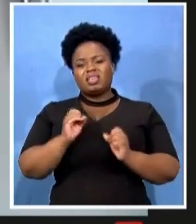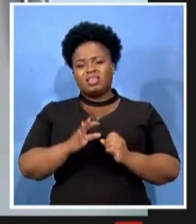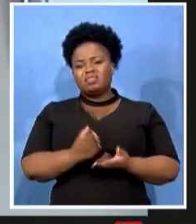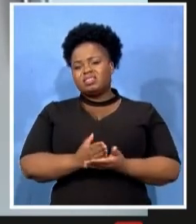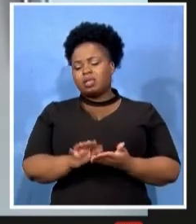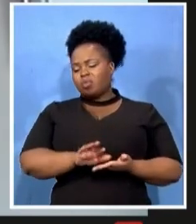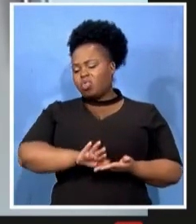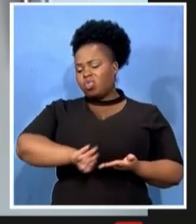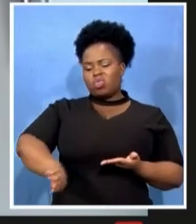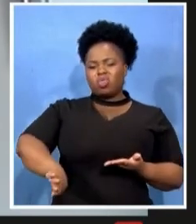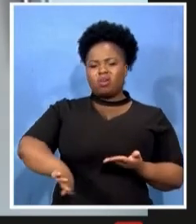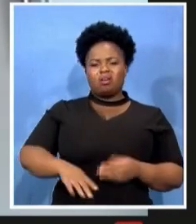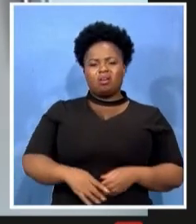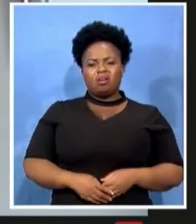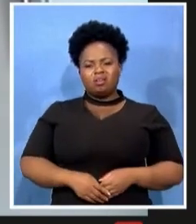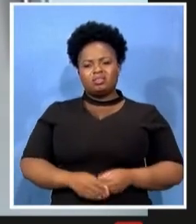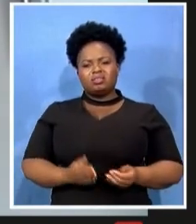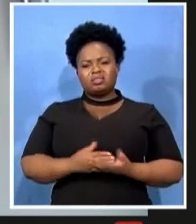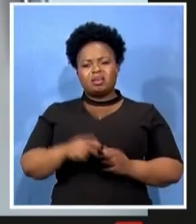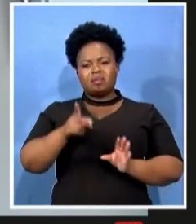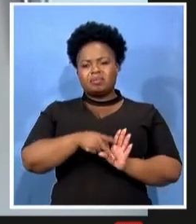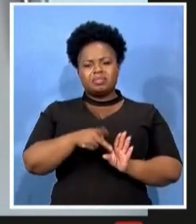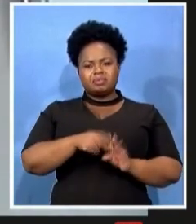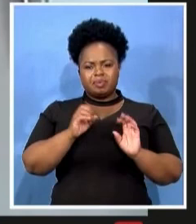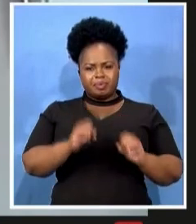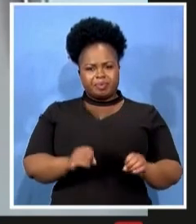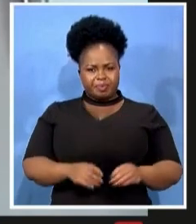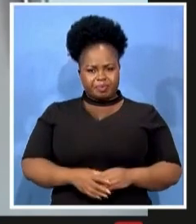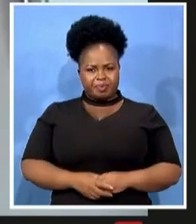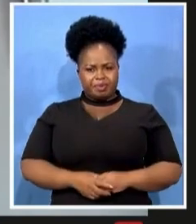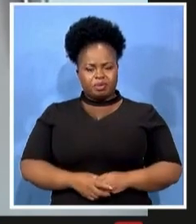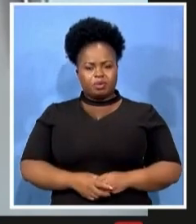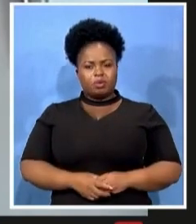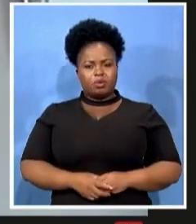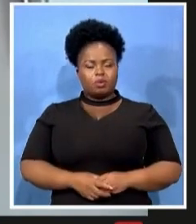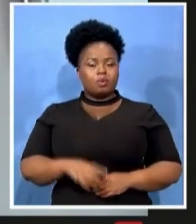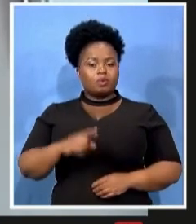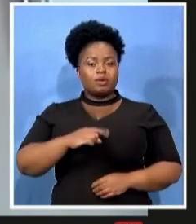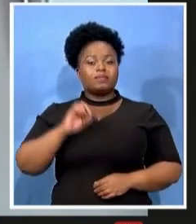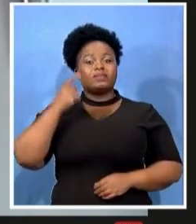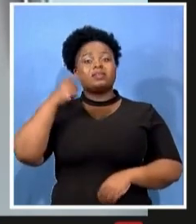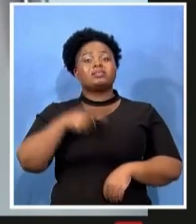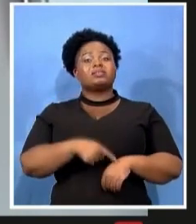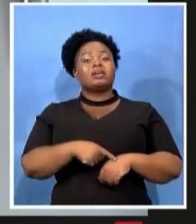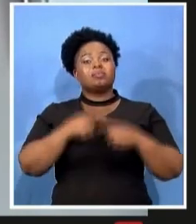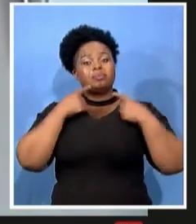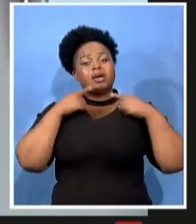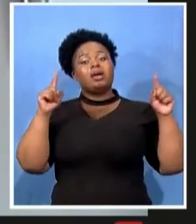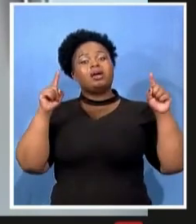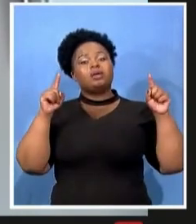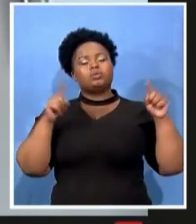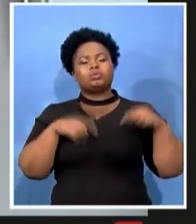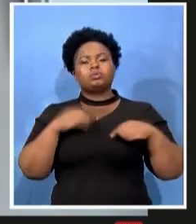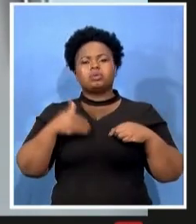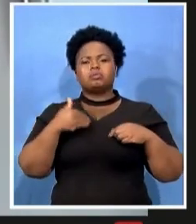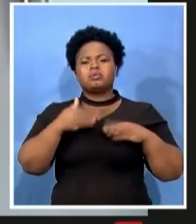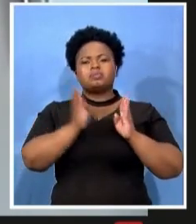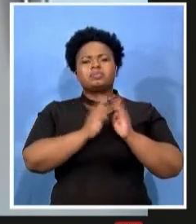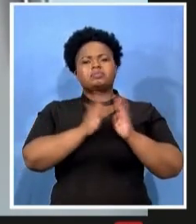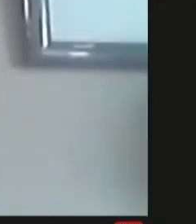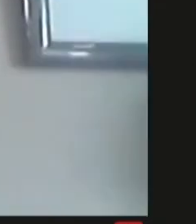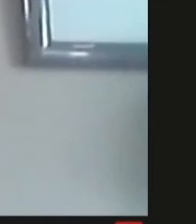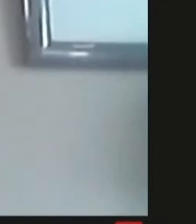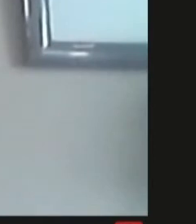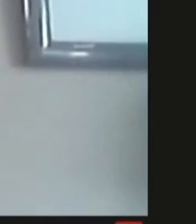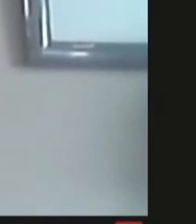page. The first outbreak of COVID, there was regular meetings with all the parties with regards to the situation,